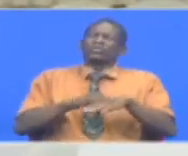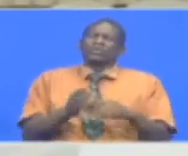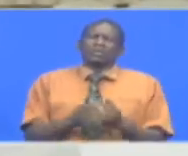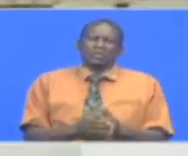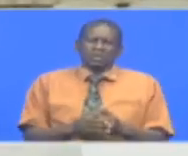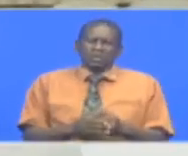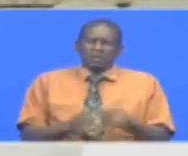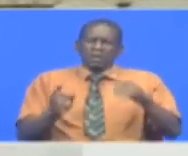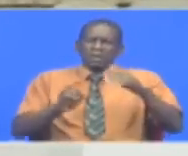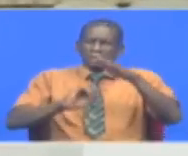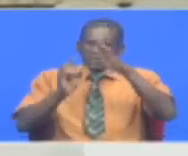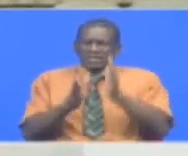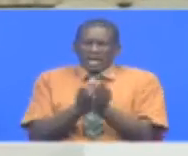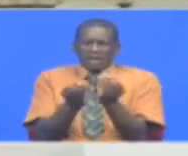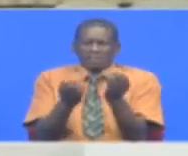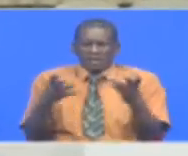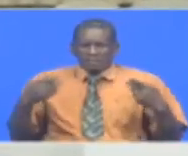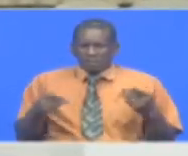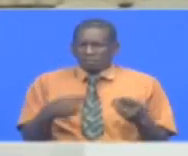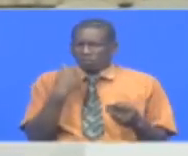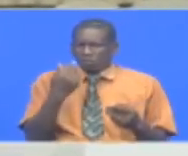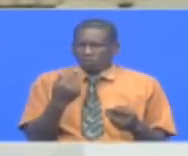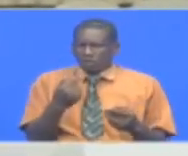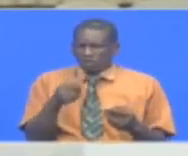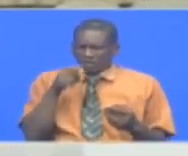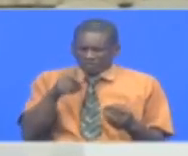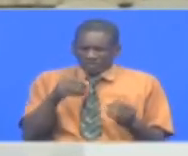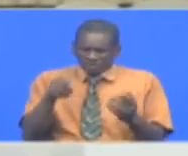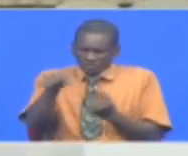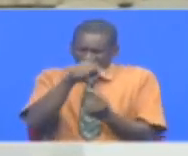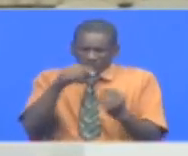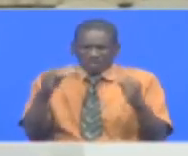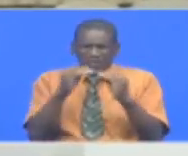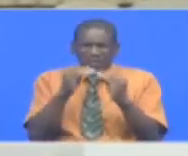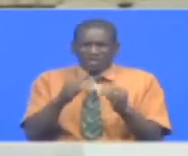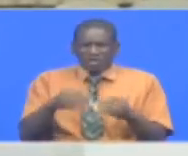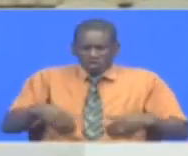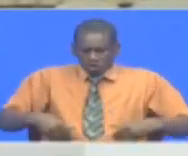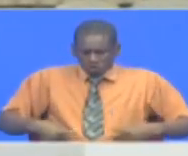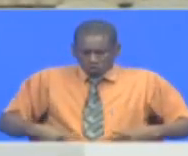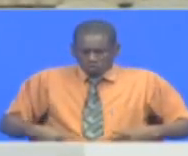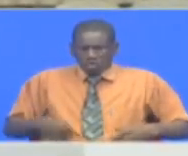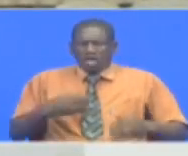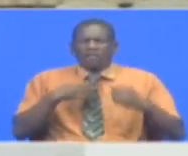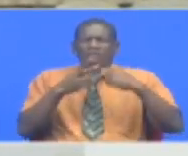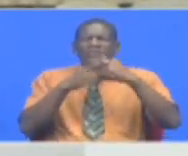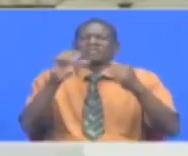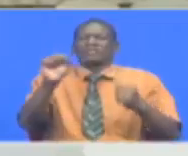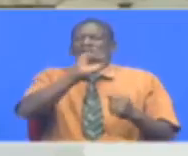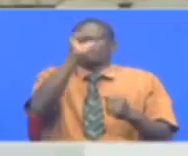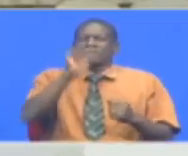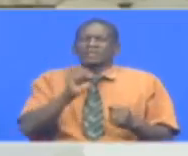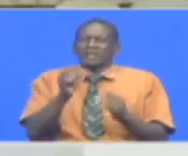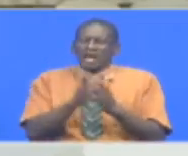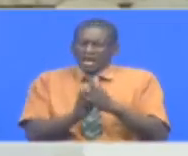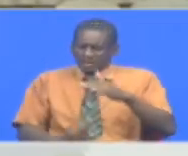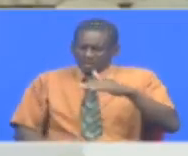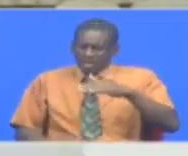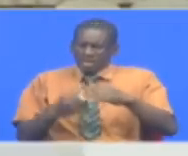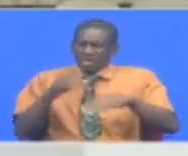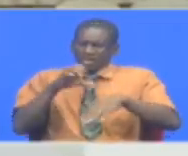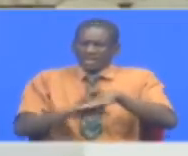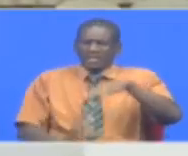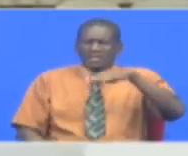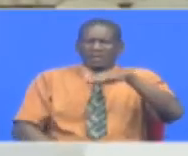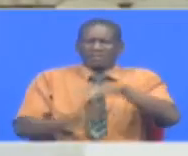the CS and most of the people who are at this particular function, the youth are 70%, and getting them on your side is a sure victory